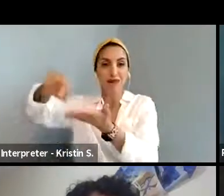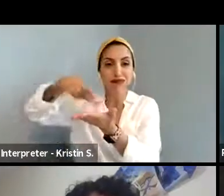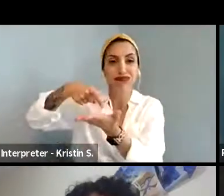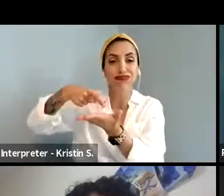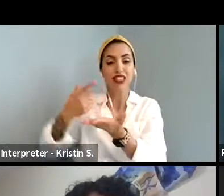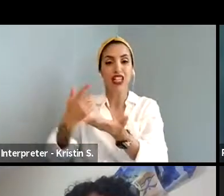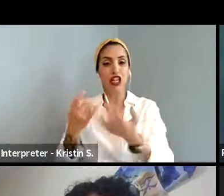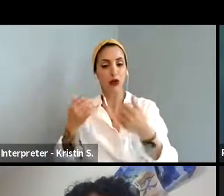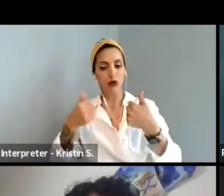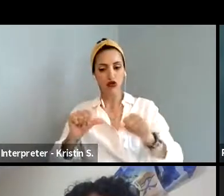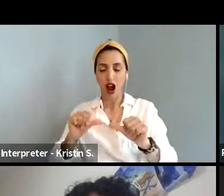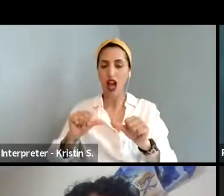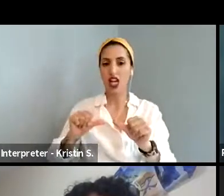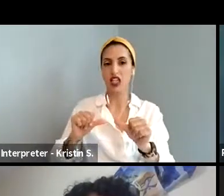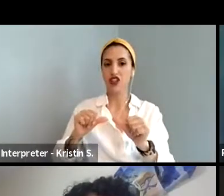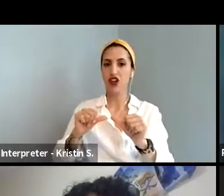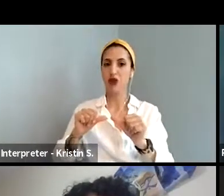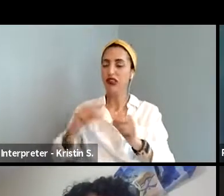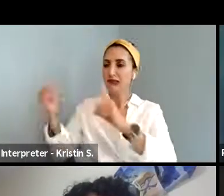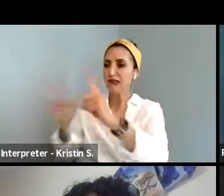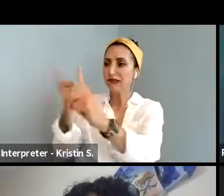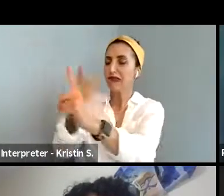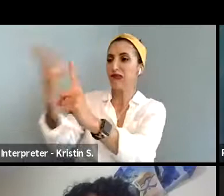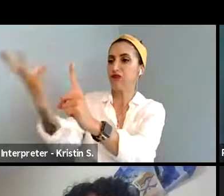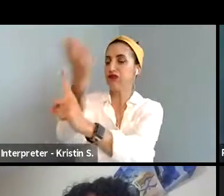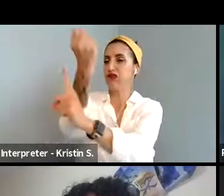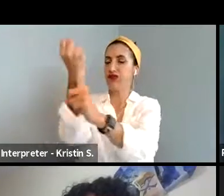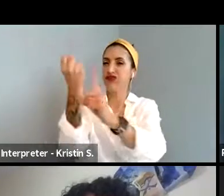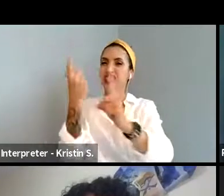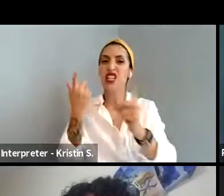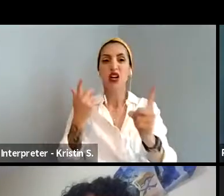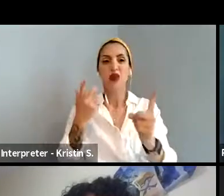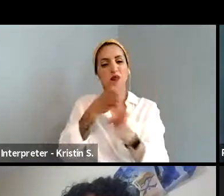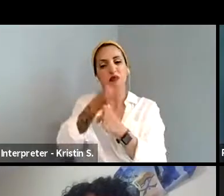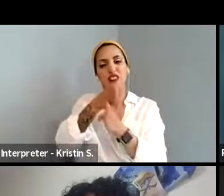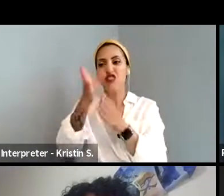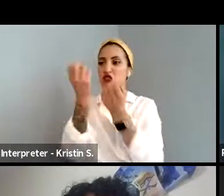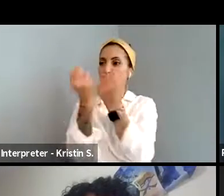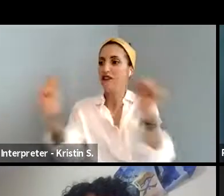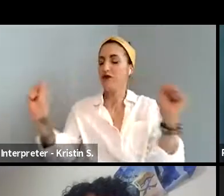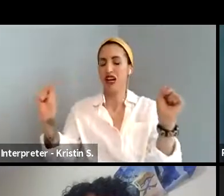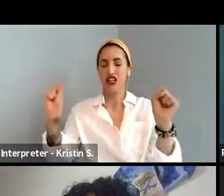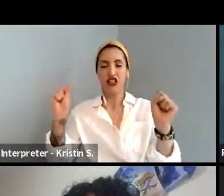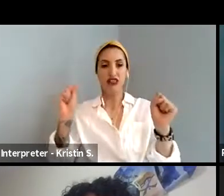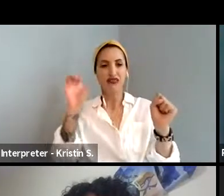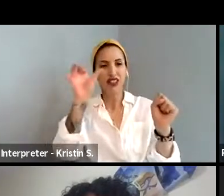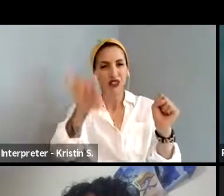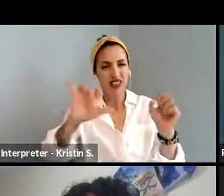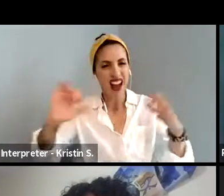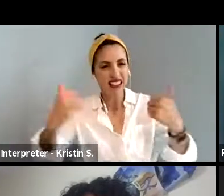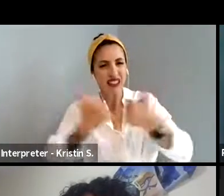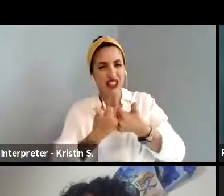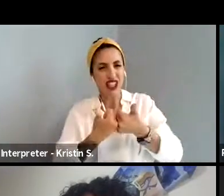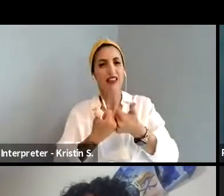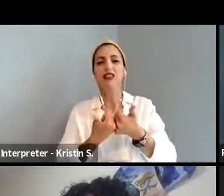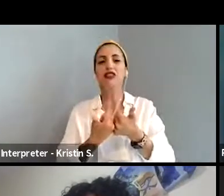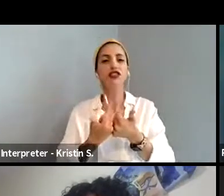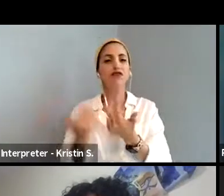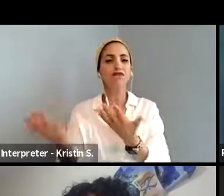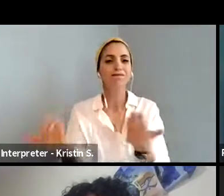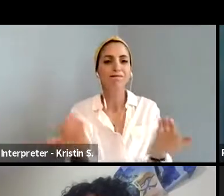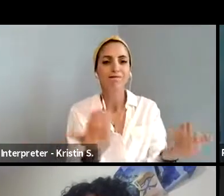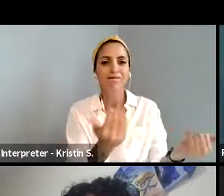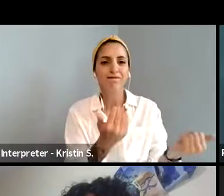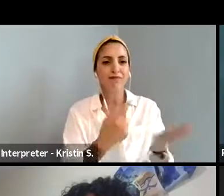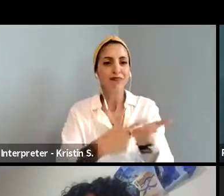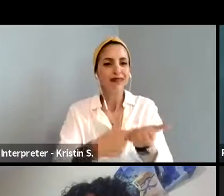towards personal and professional liberation feels perhaps the hardest challenge of all. And so I'll jump us off in conversation,